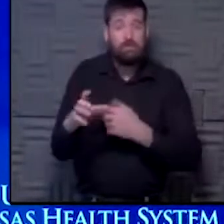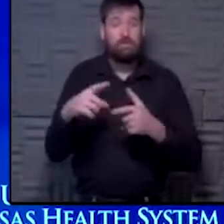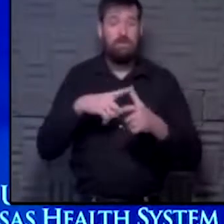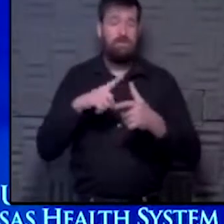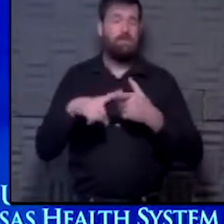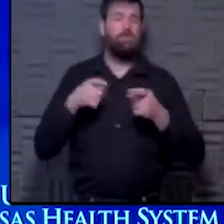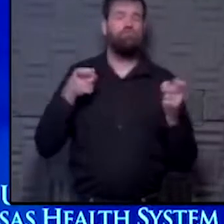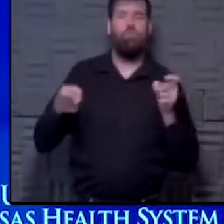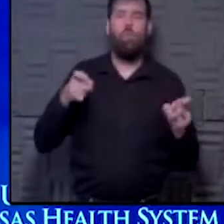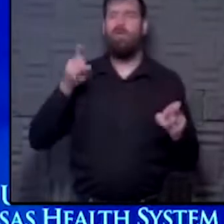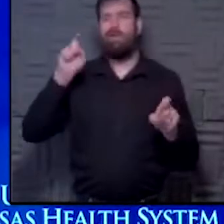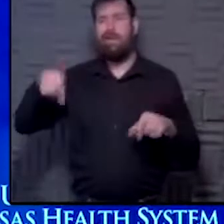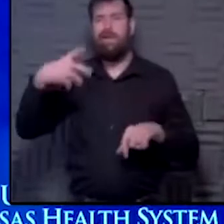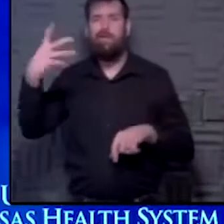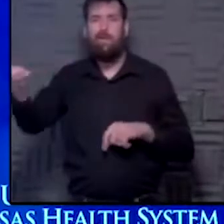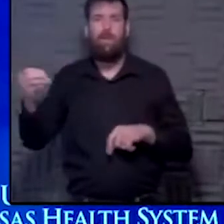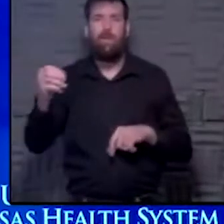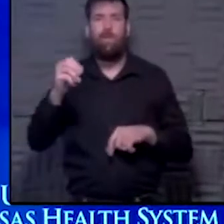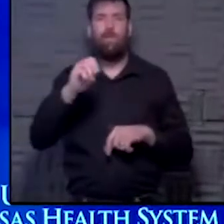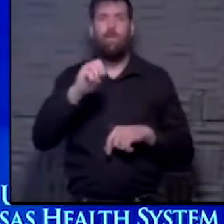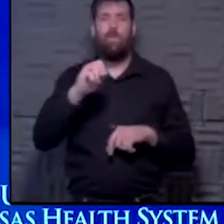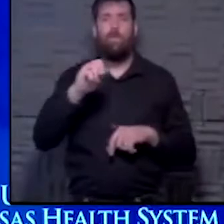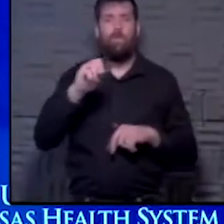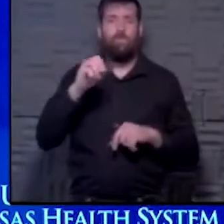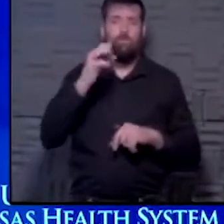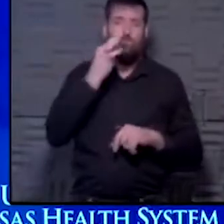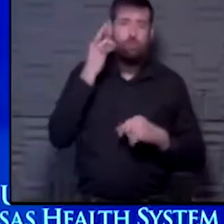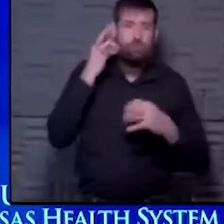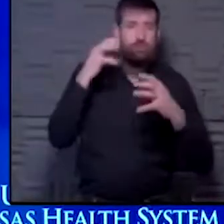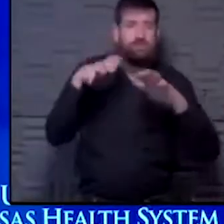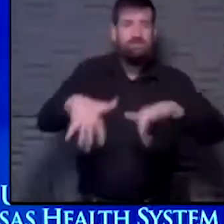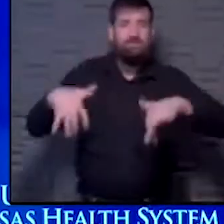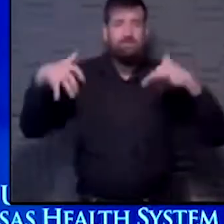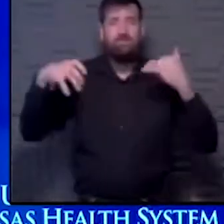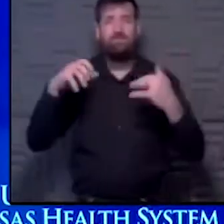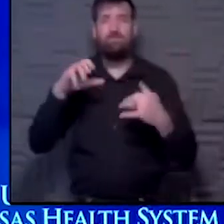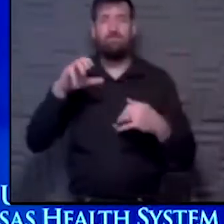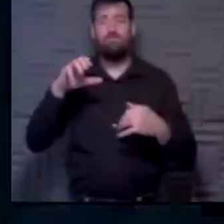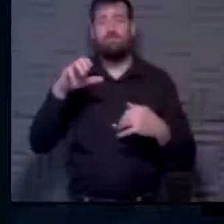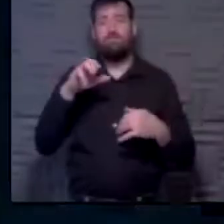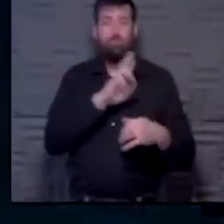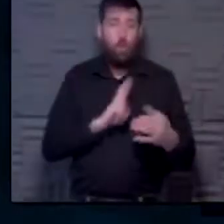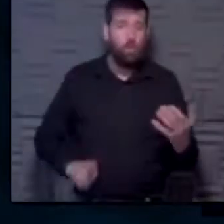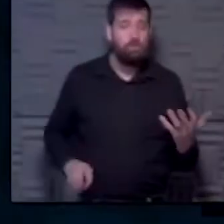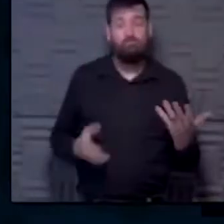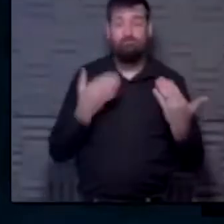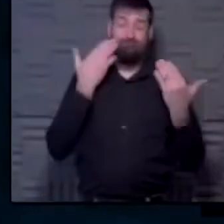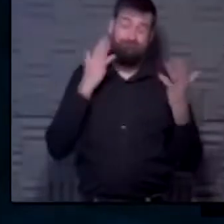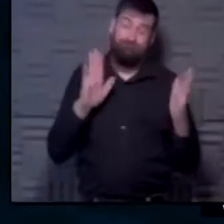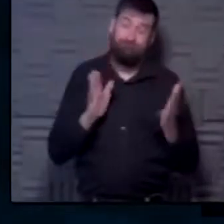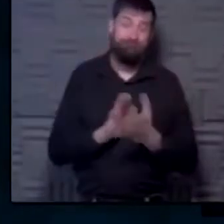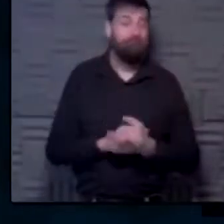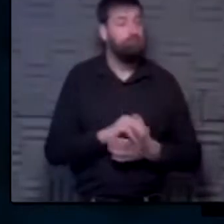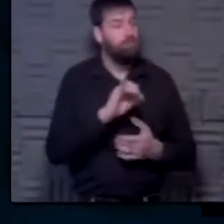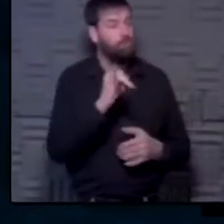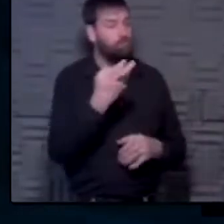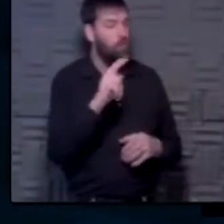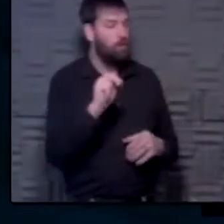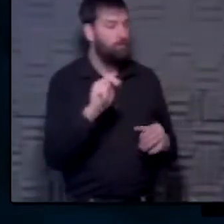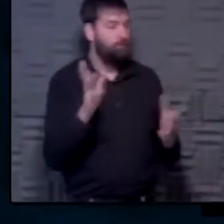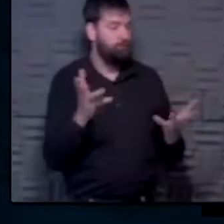control whether they can go to Arrowhead or Kauffman Stadium? I don't know, guys. What do you think? John? Well, let me jump in.